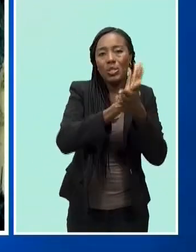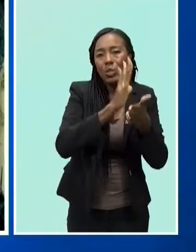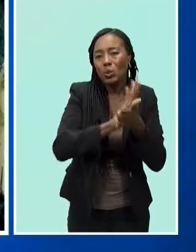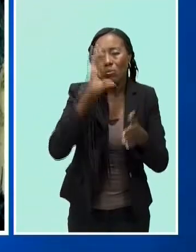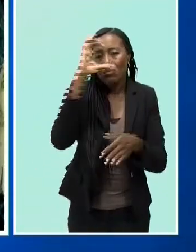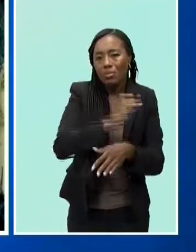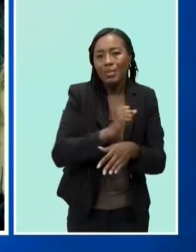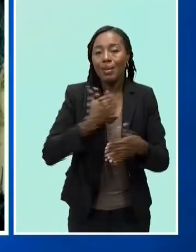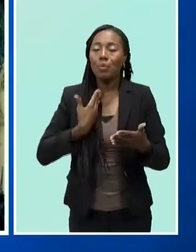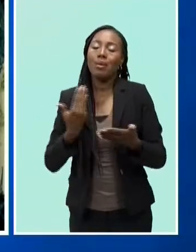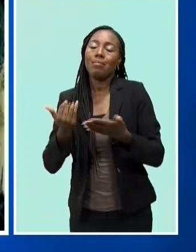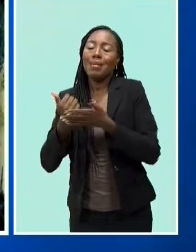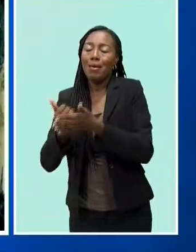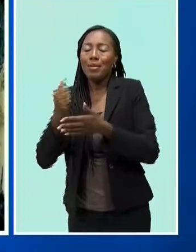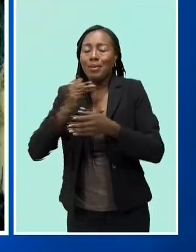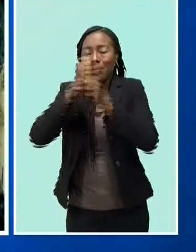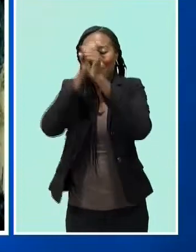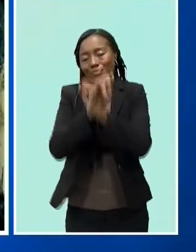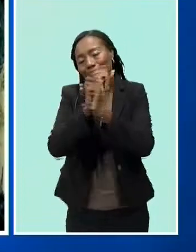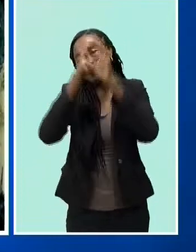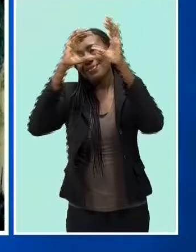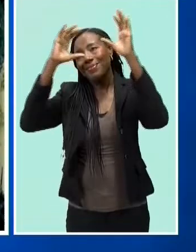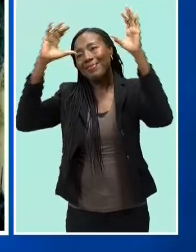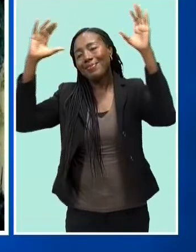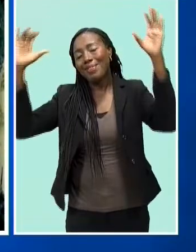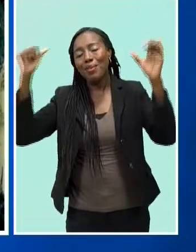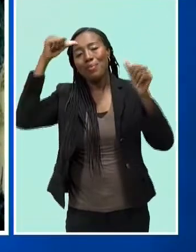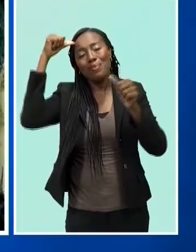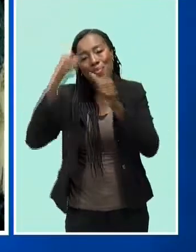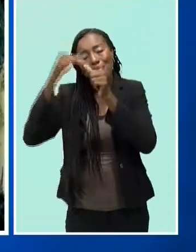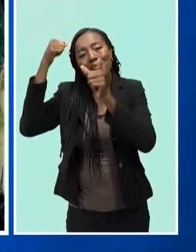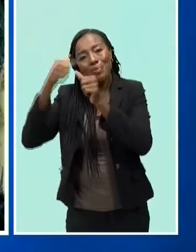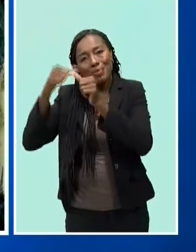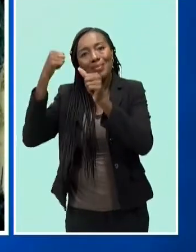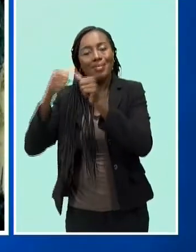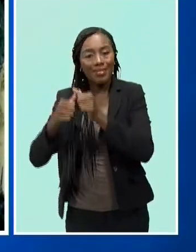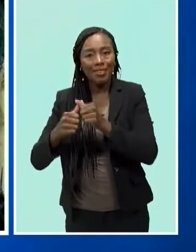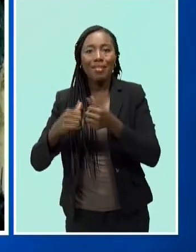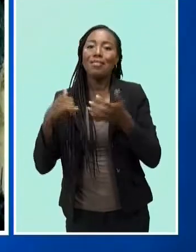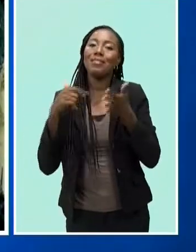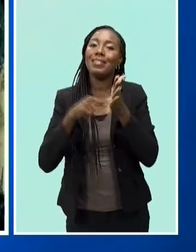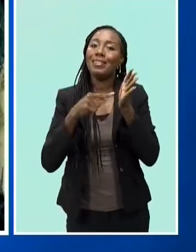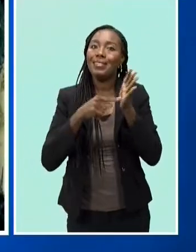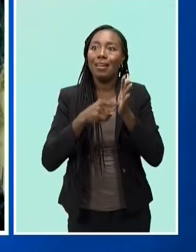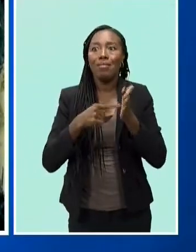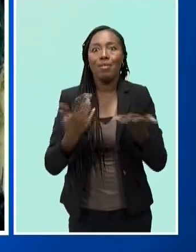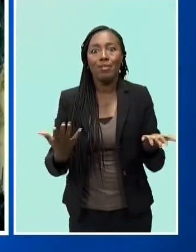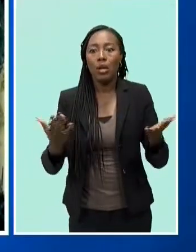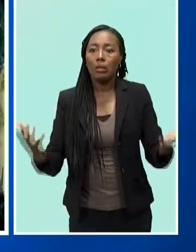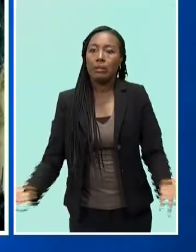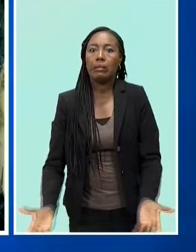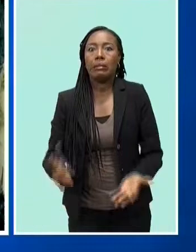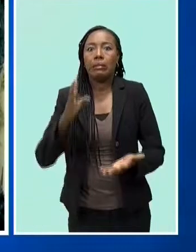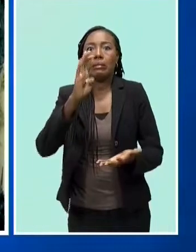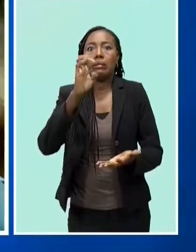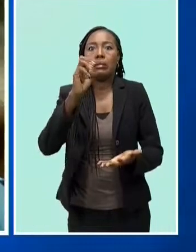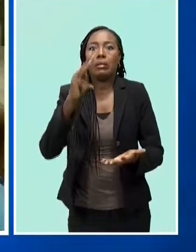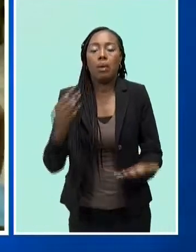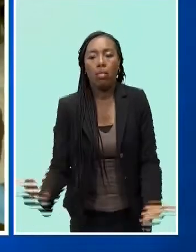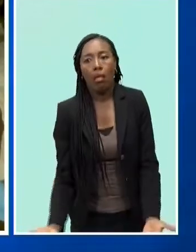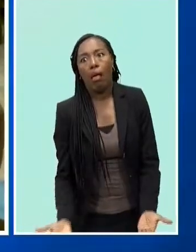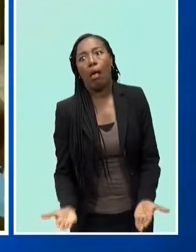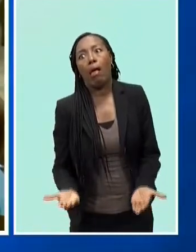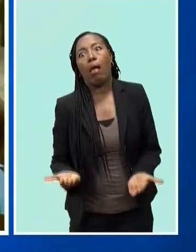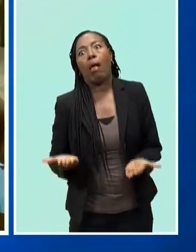us to create memories that we shall forever carry through our lives, like having to struggle to carry those big, heavy cement slabs,